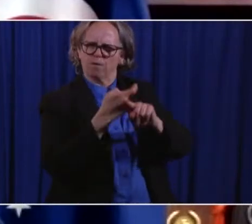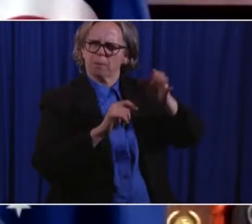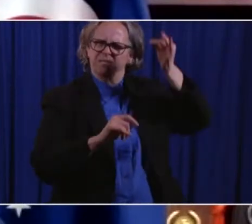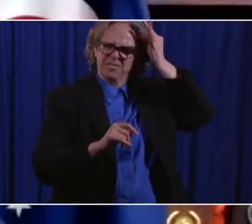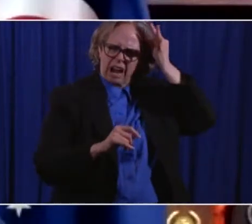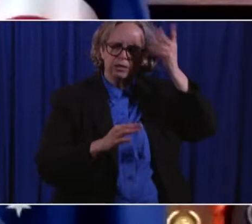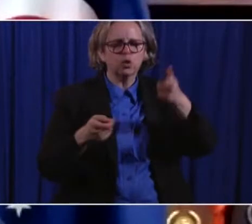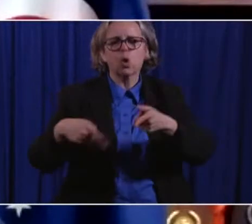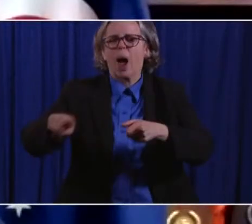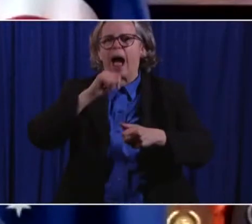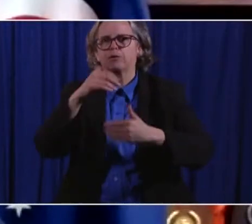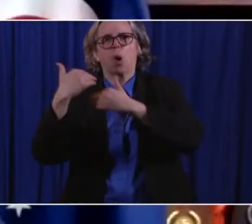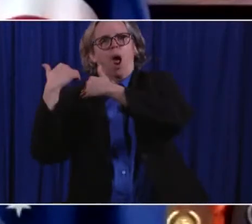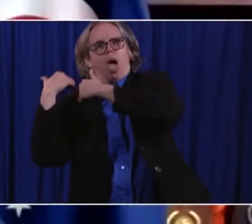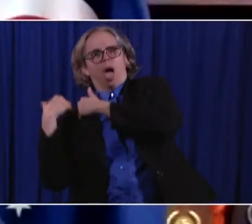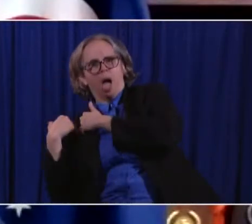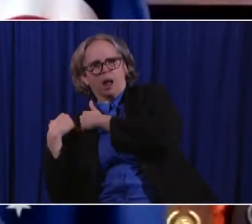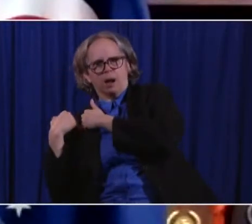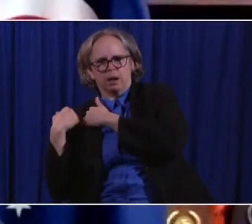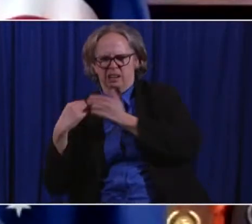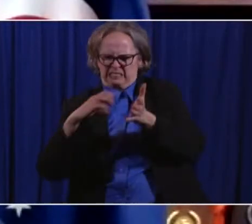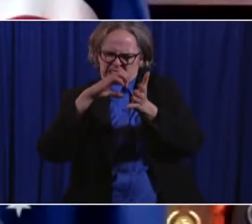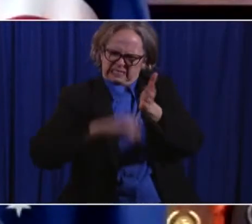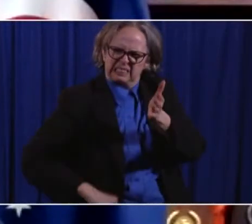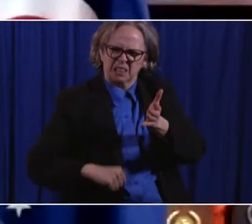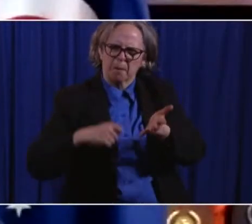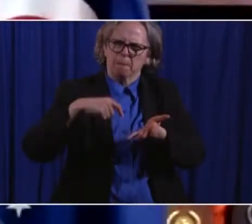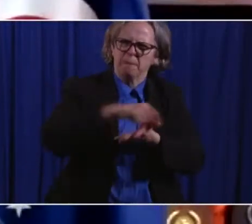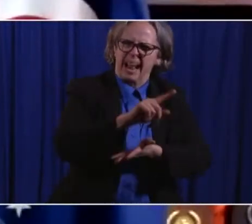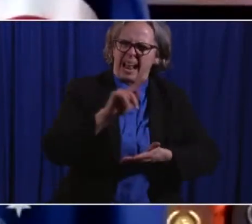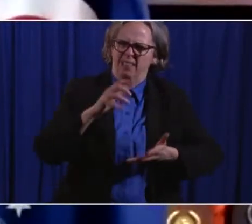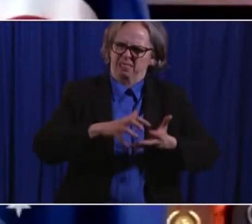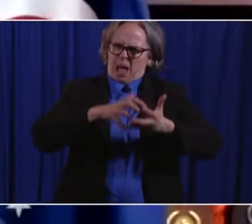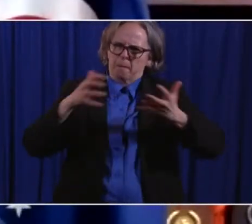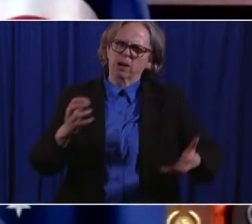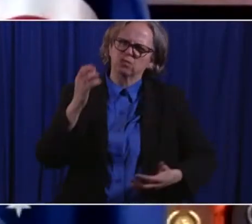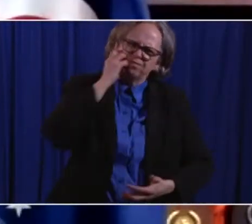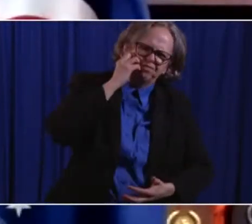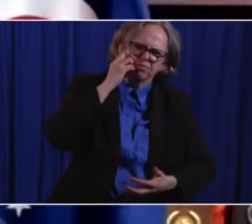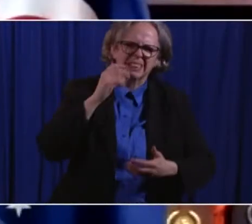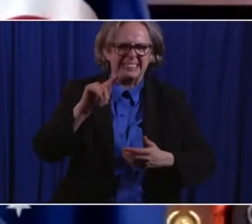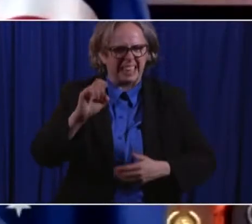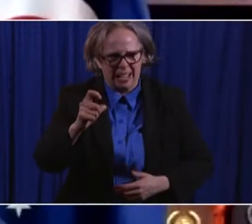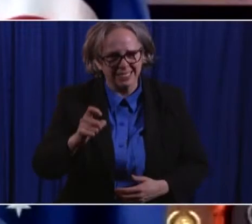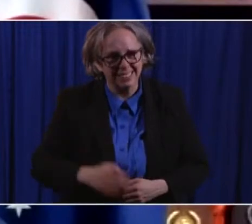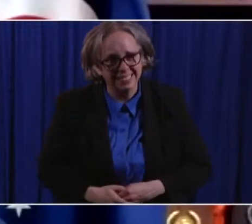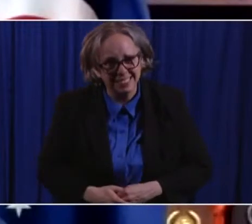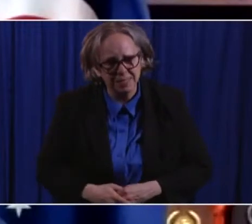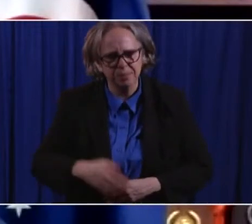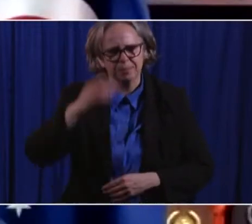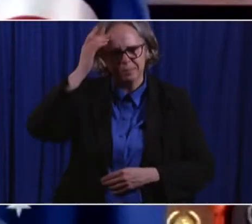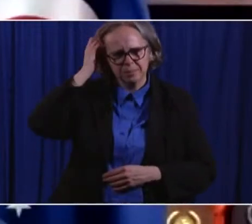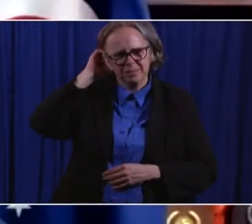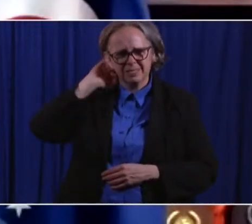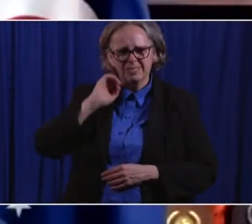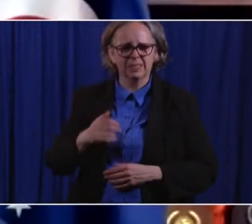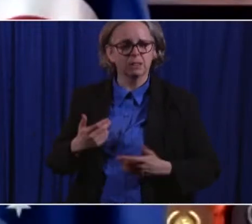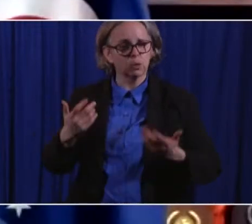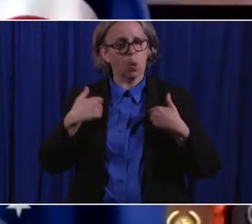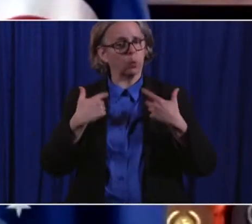So to peg this to the individual, That moves from $21 additional